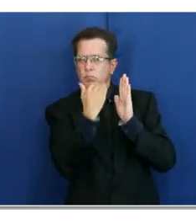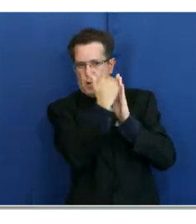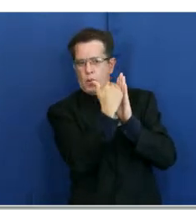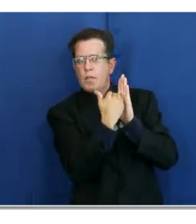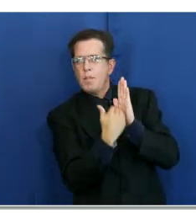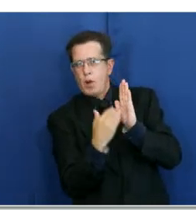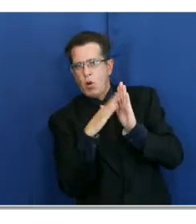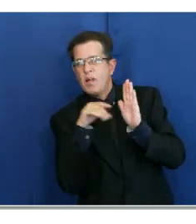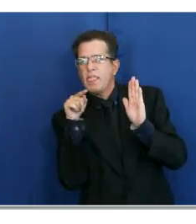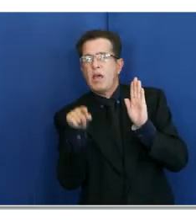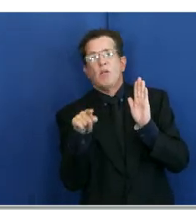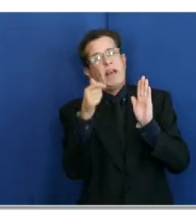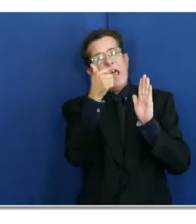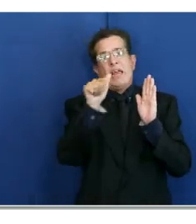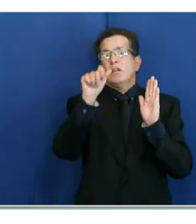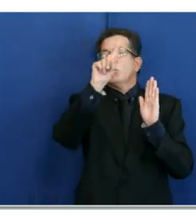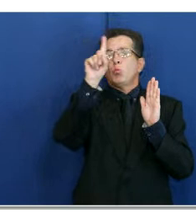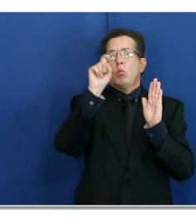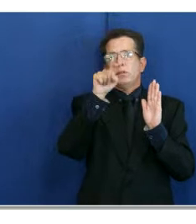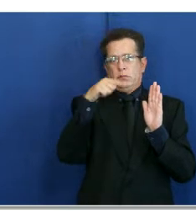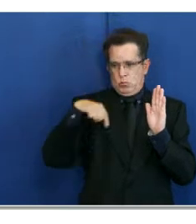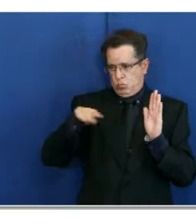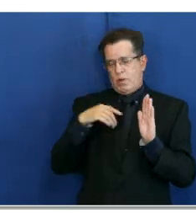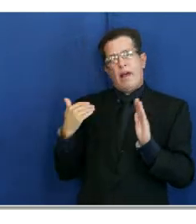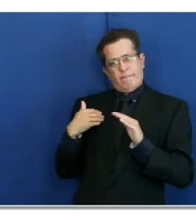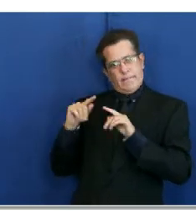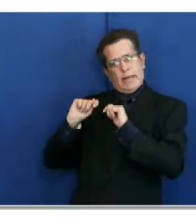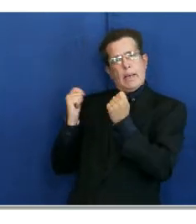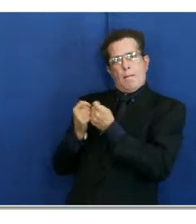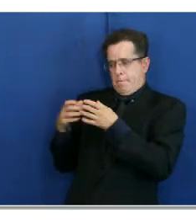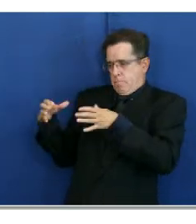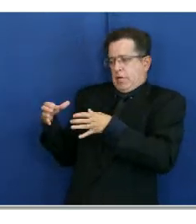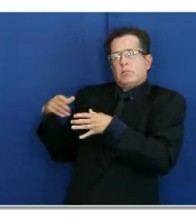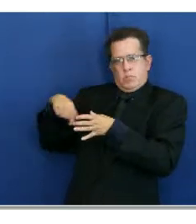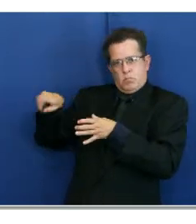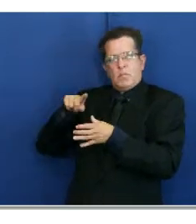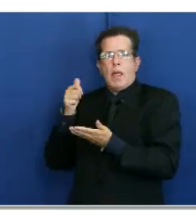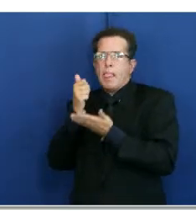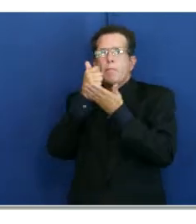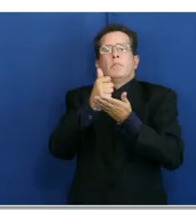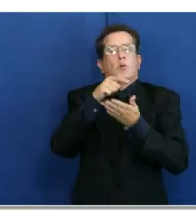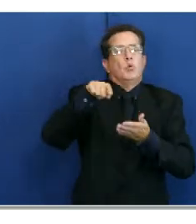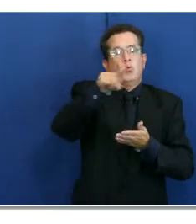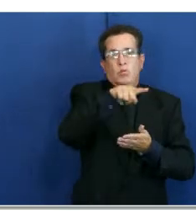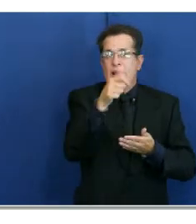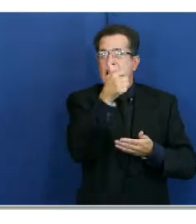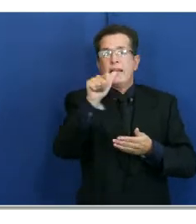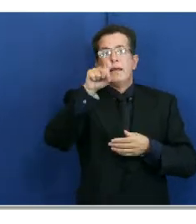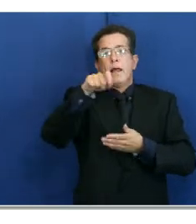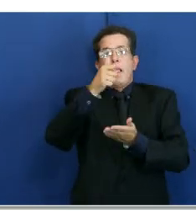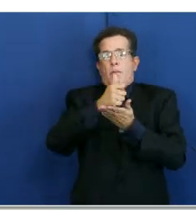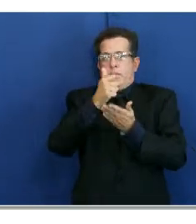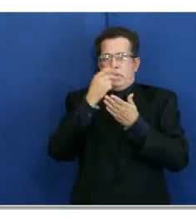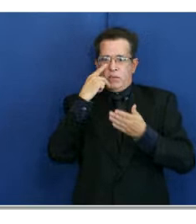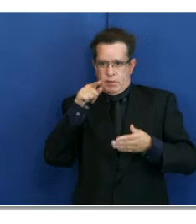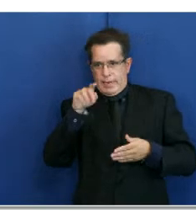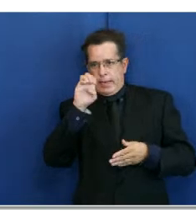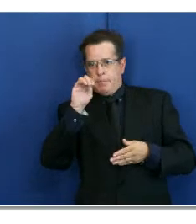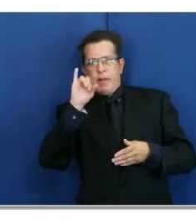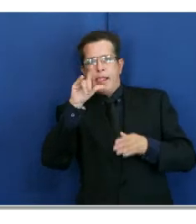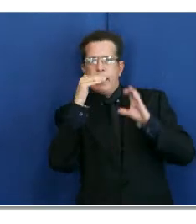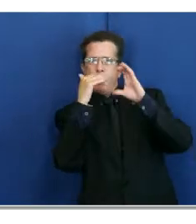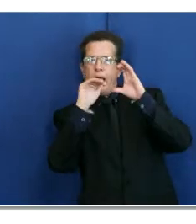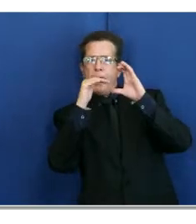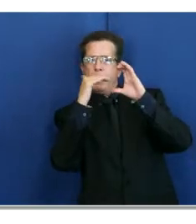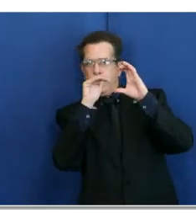If you have specific questions, we have an entire team on hand to help all business entities who have questions. You see the email address right there, COVID-19